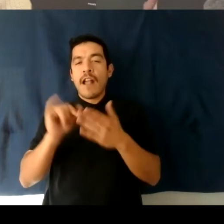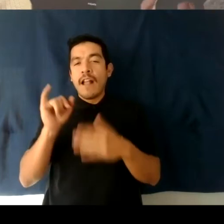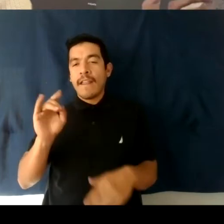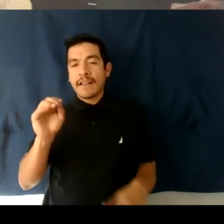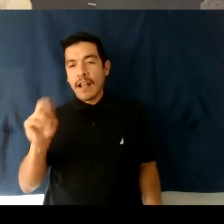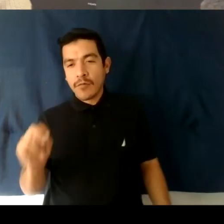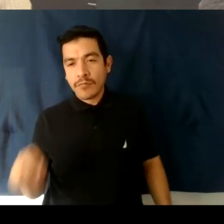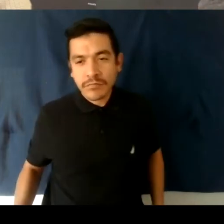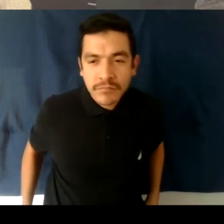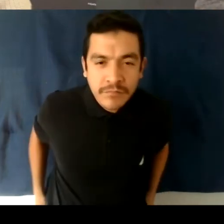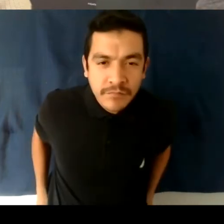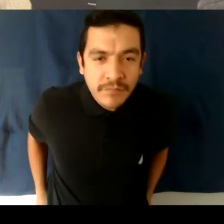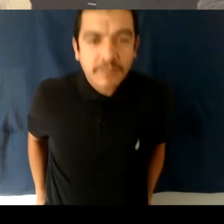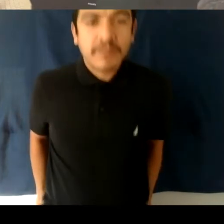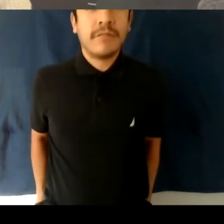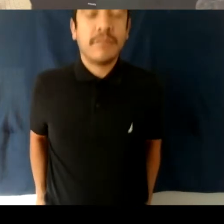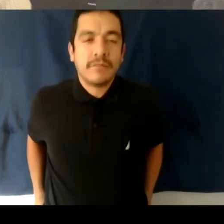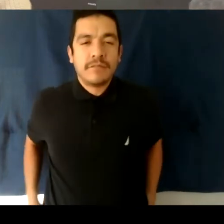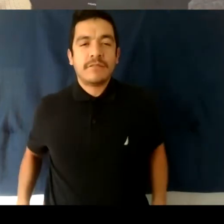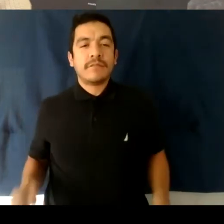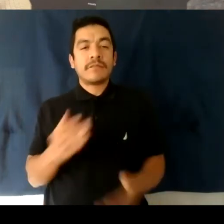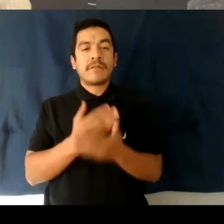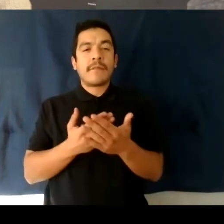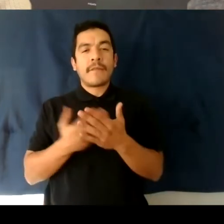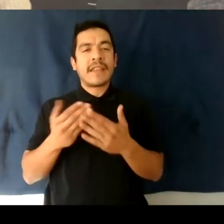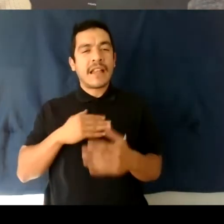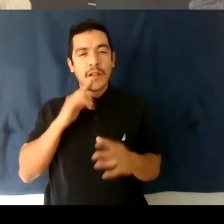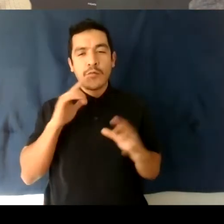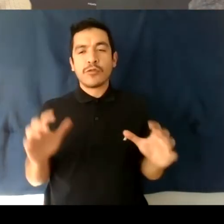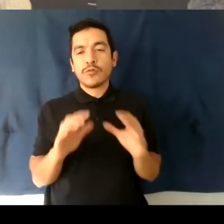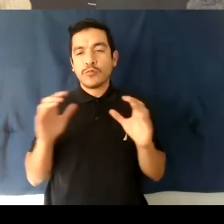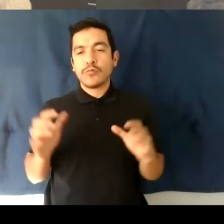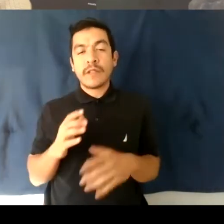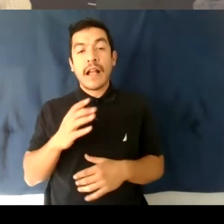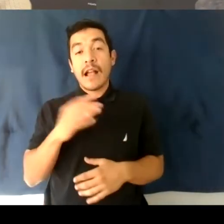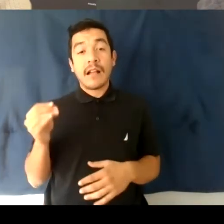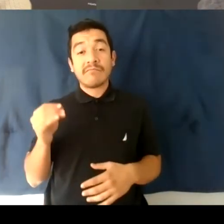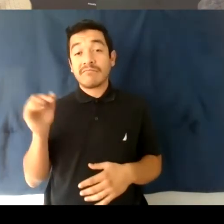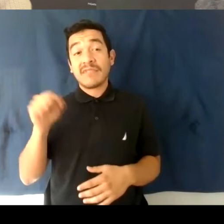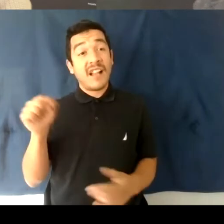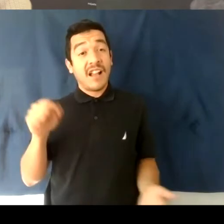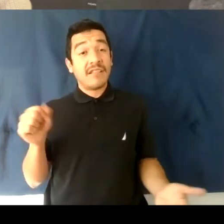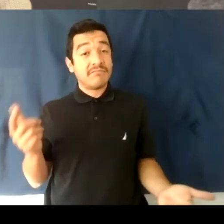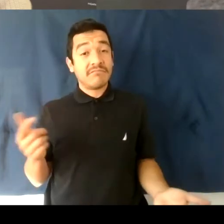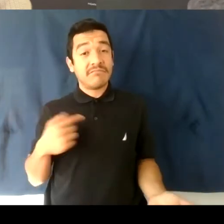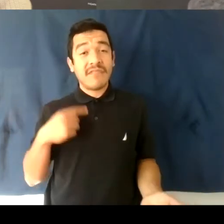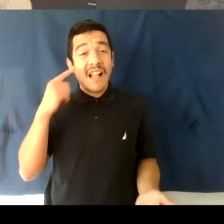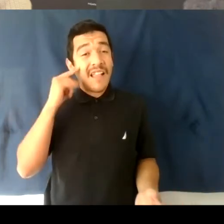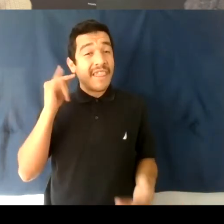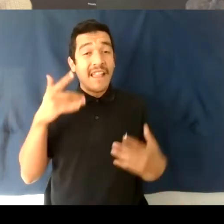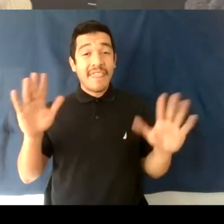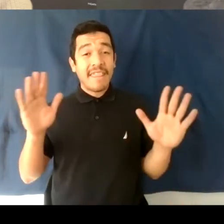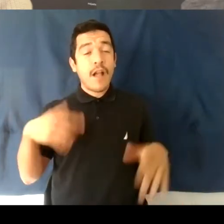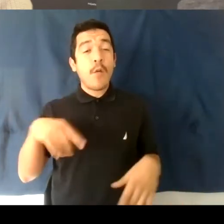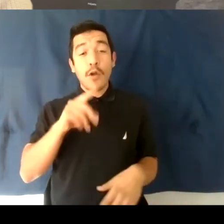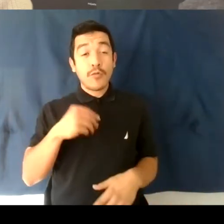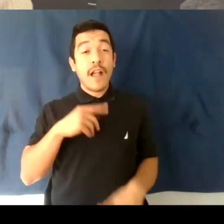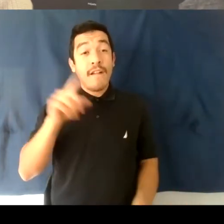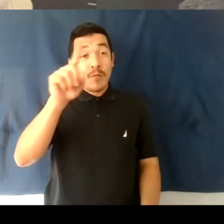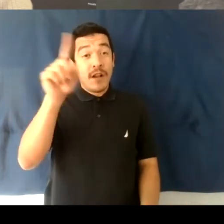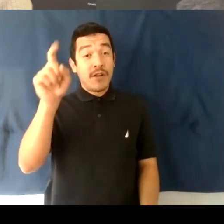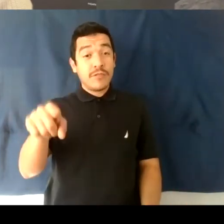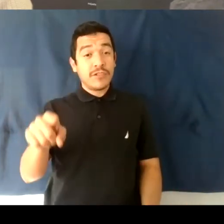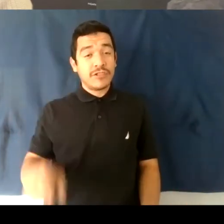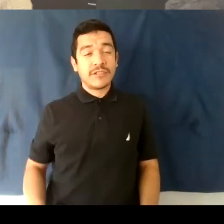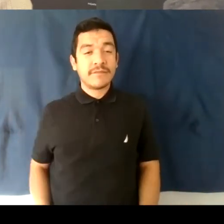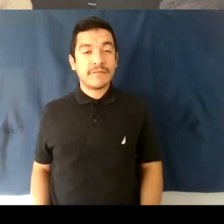I think is some of the things that I'm going to do. And yeah, so I think that Awesome. it. We do have one question that came